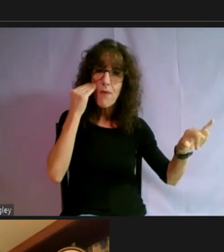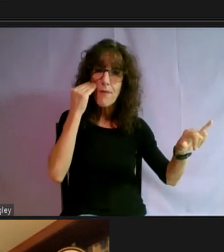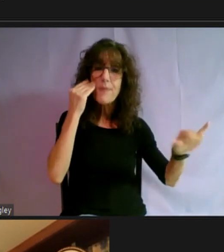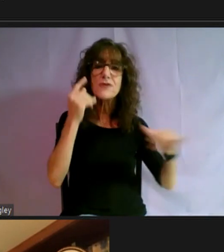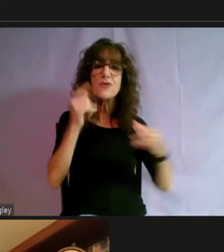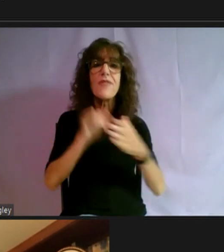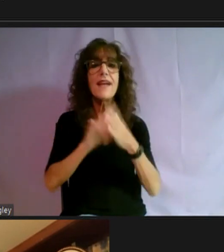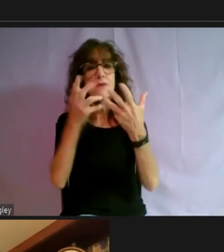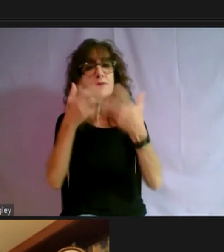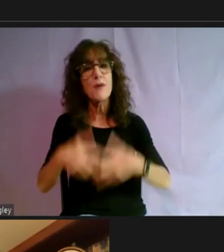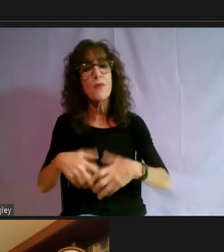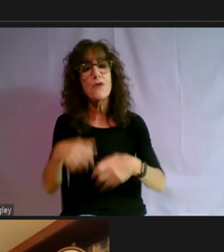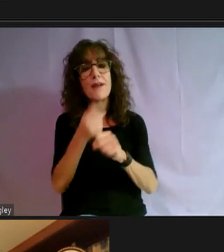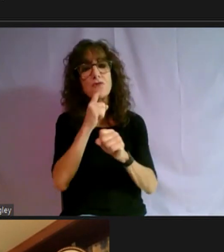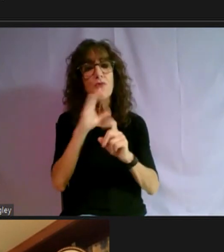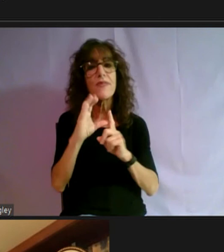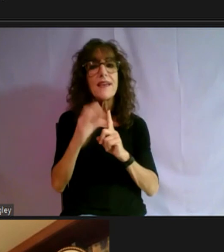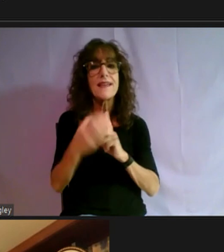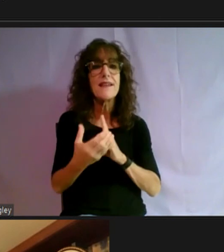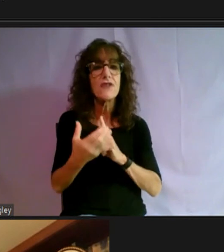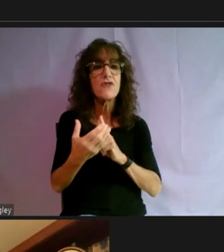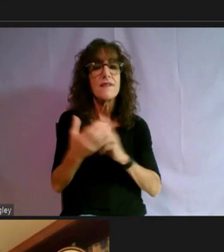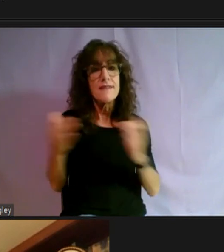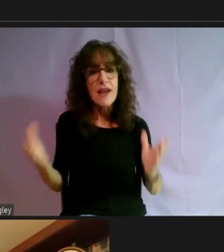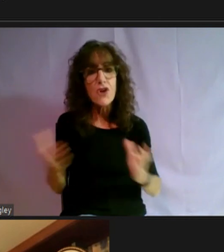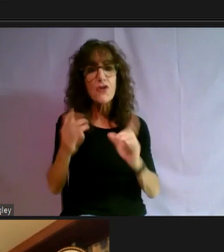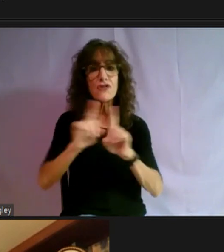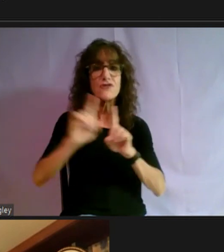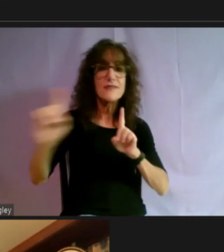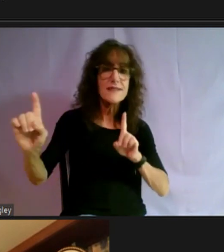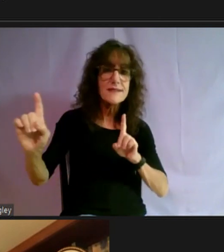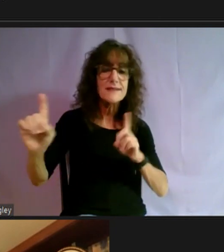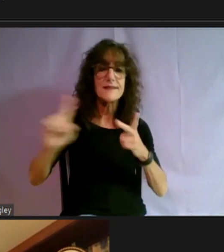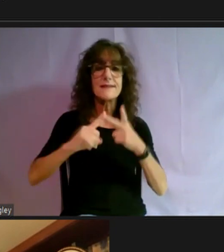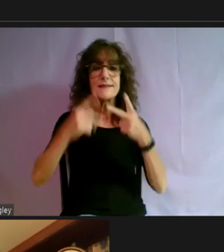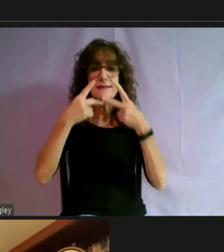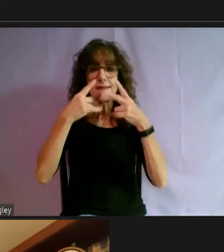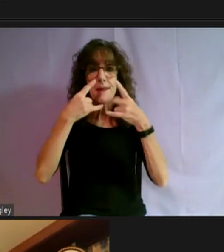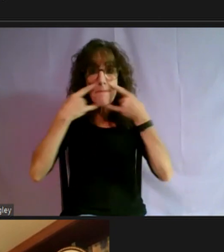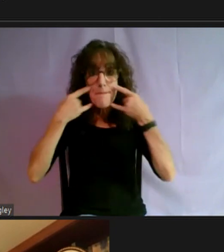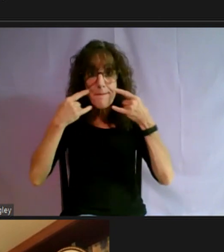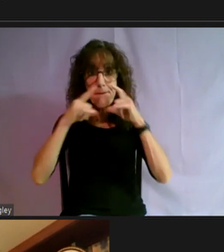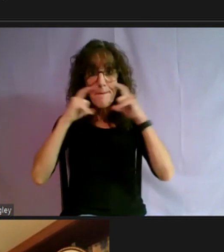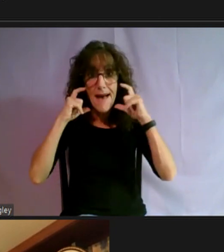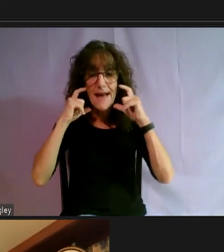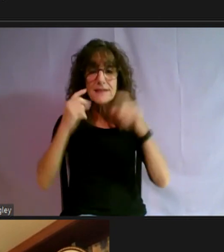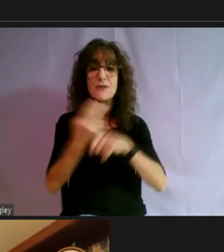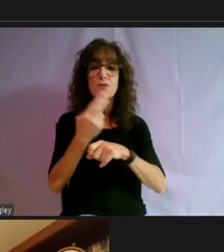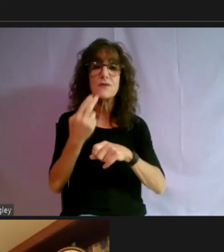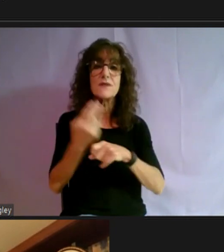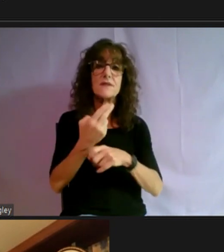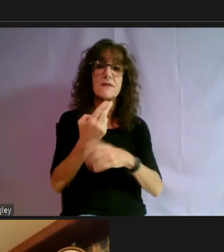conditions are promote distancing, mask usage, both for staff and students.